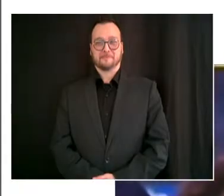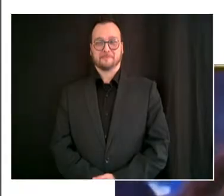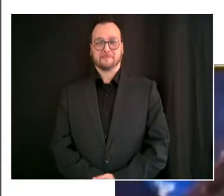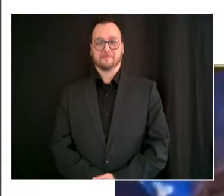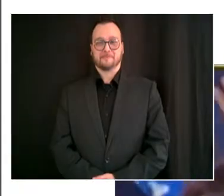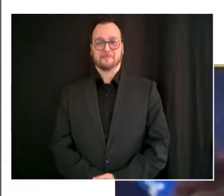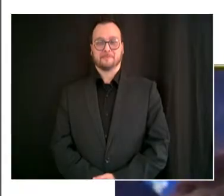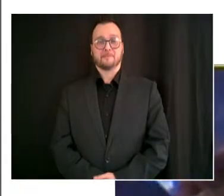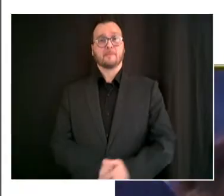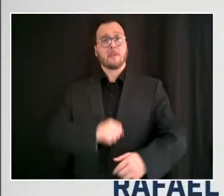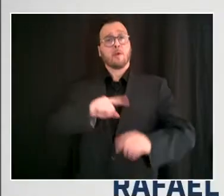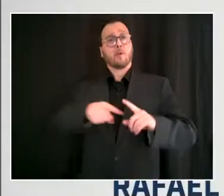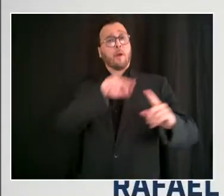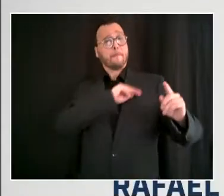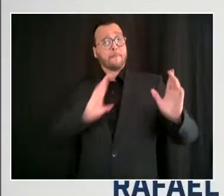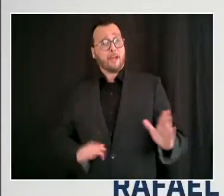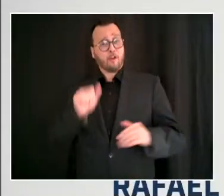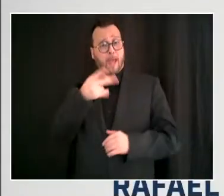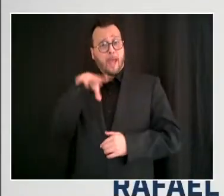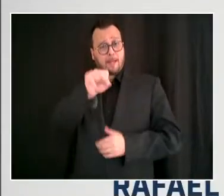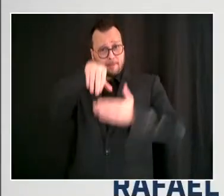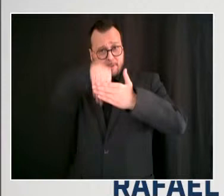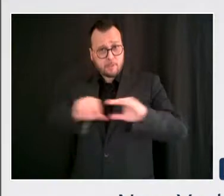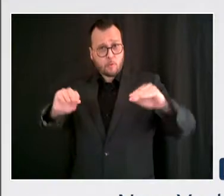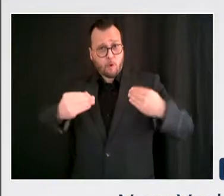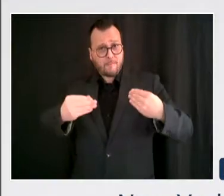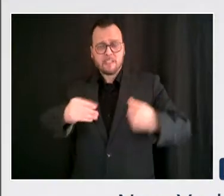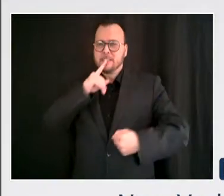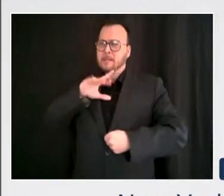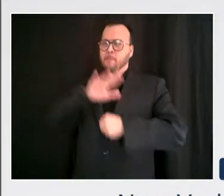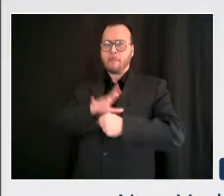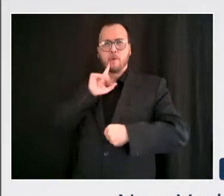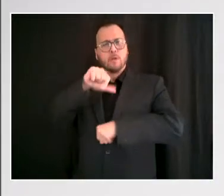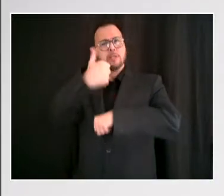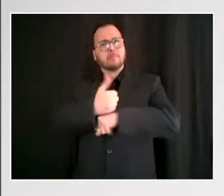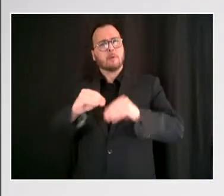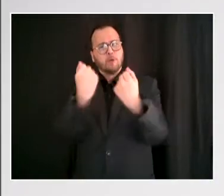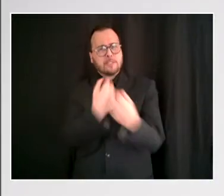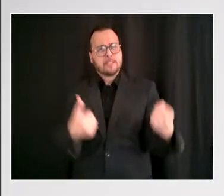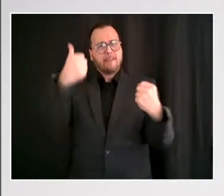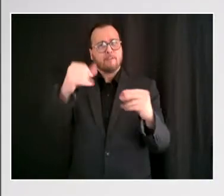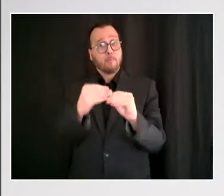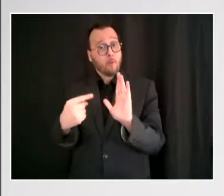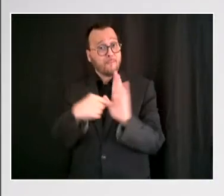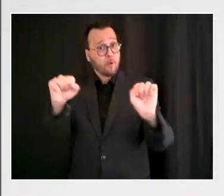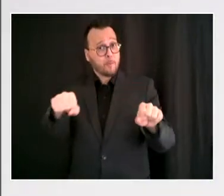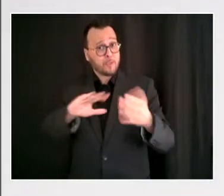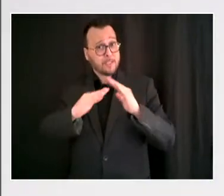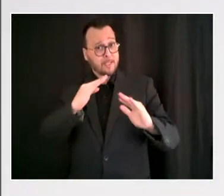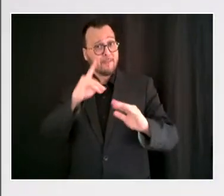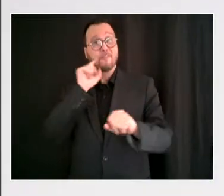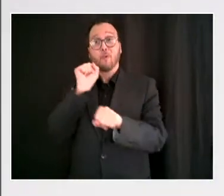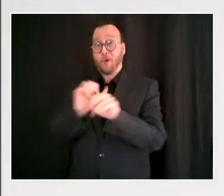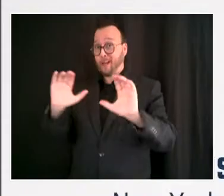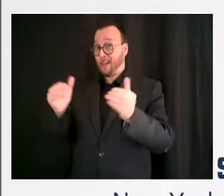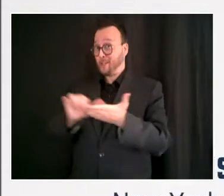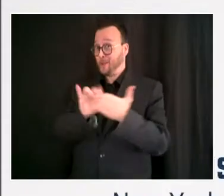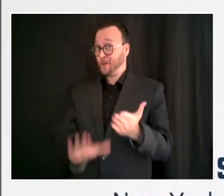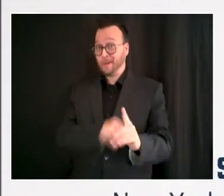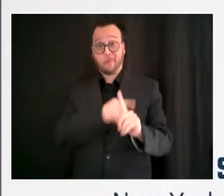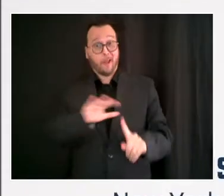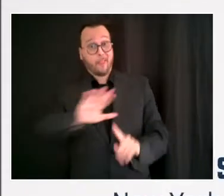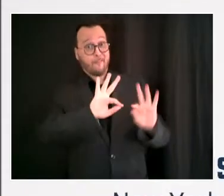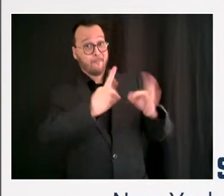When Mayor Adams came into office, he promised to create a safer, more affordable city for working class New Yorkers and their families.